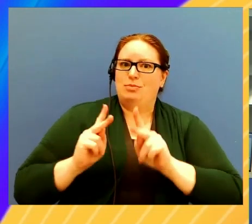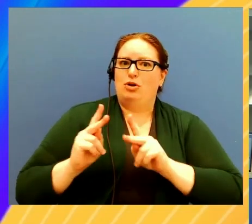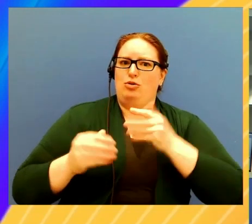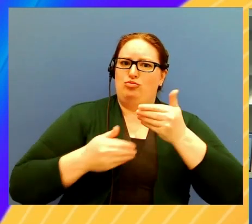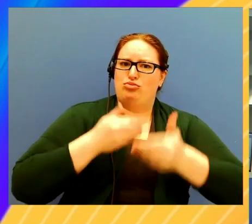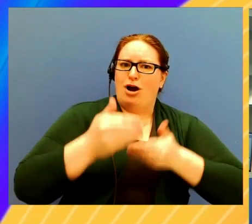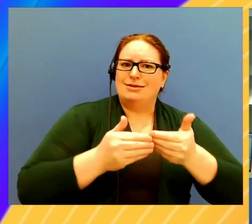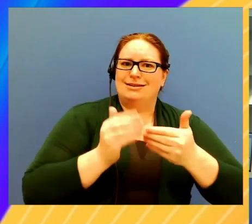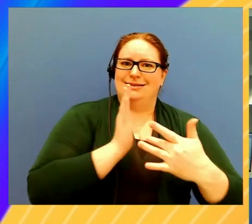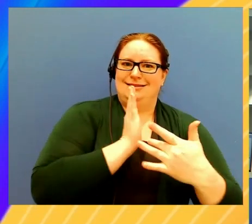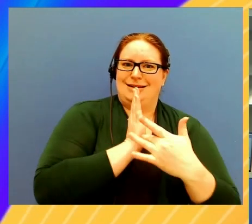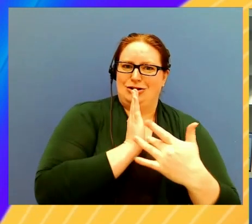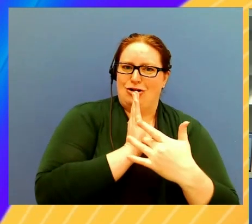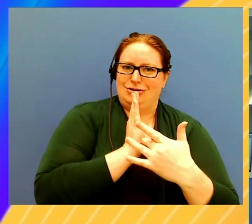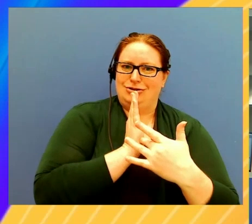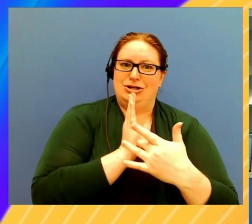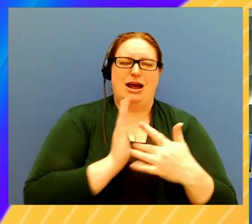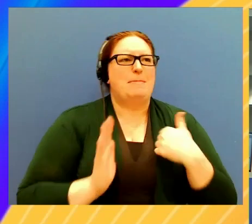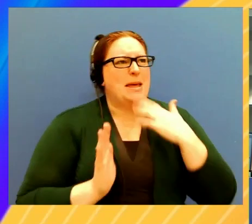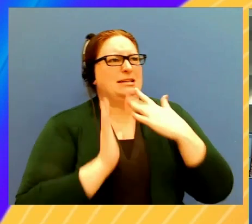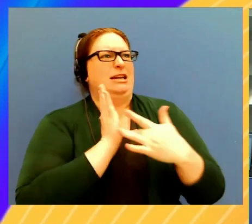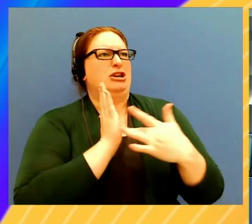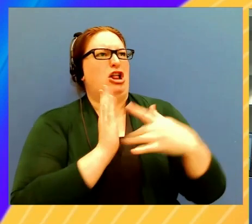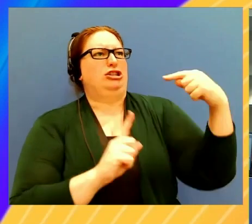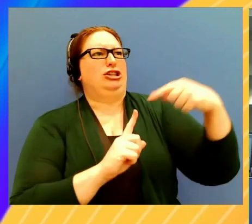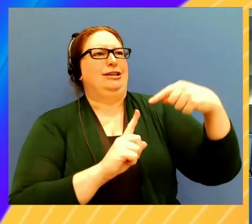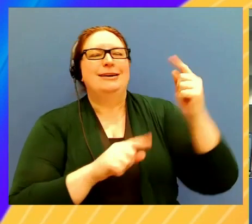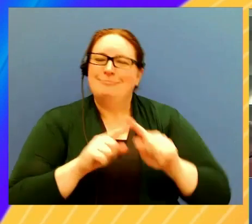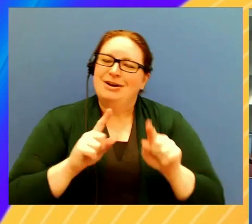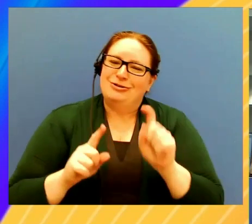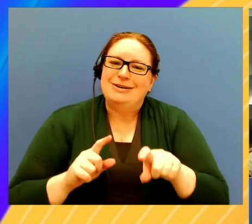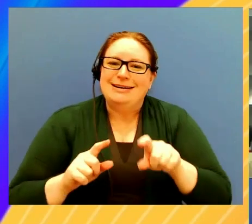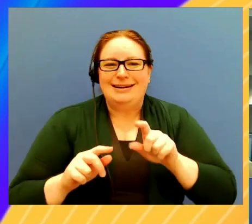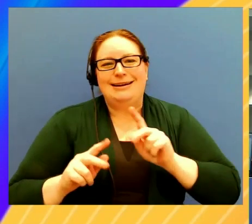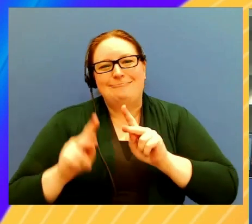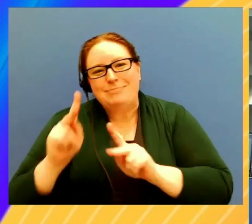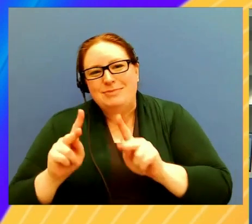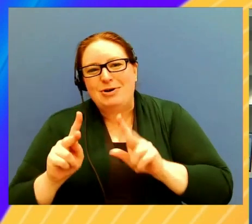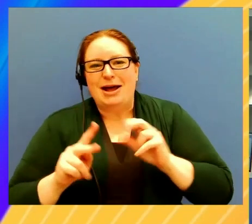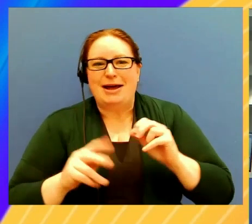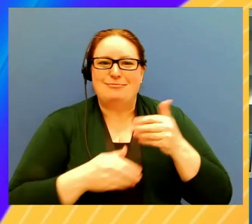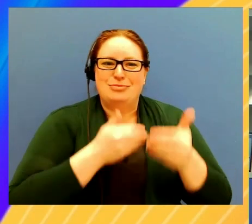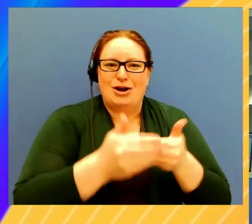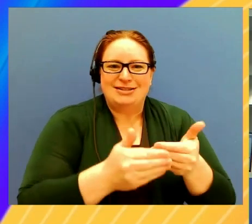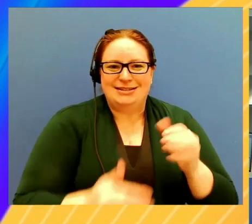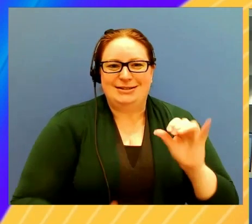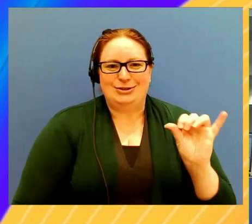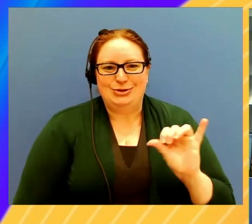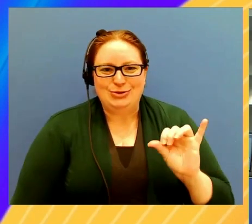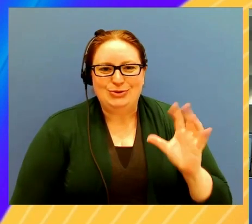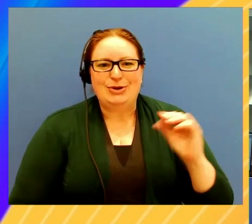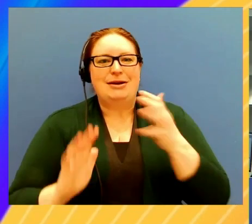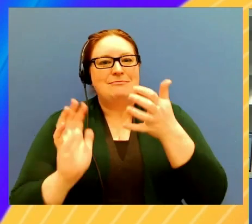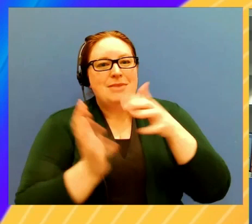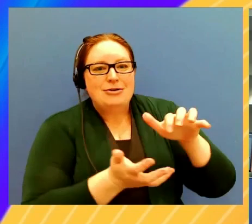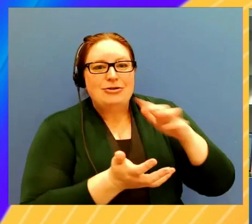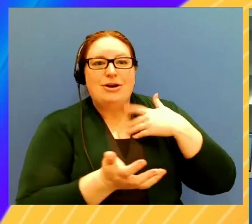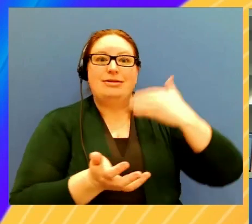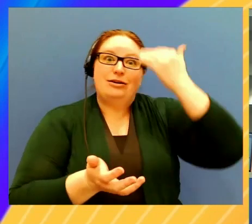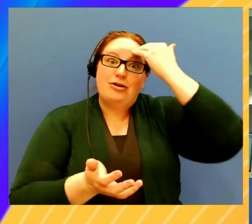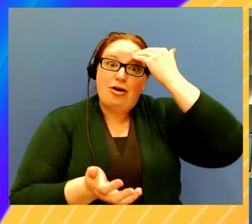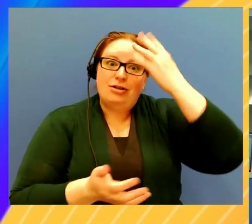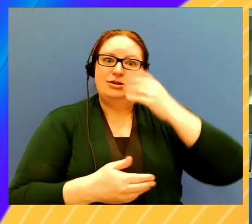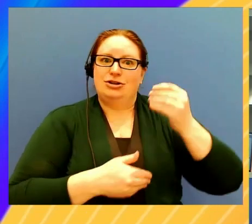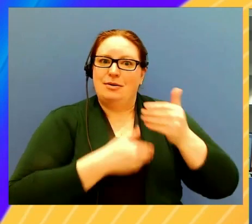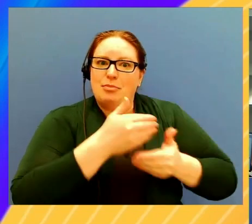me the technology, but we also got to get the people and process kind of up to speed, but also migrate the knowledge and processes too of